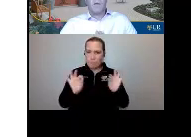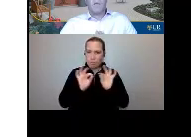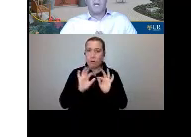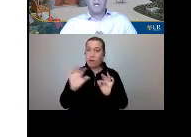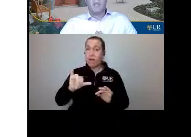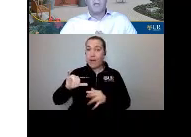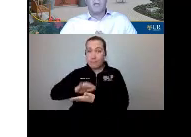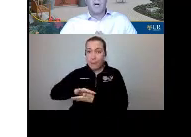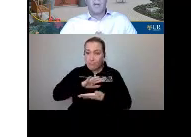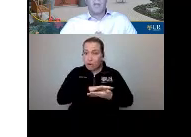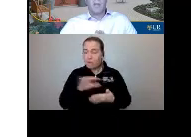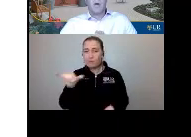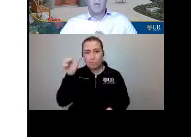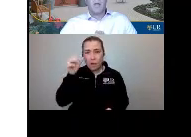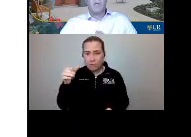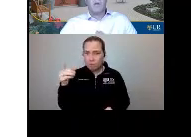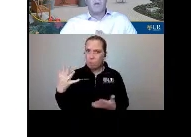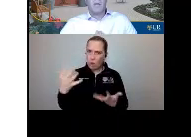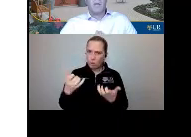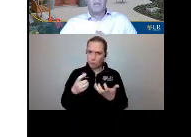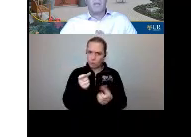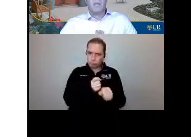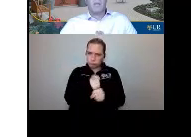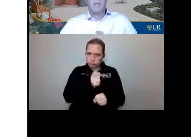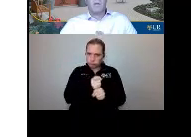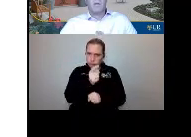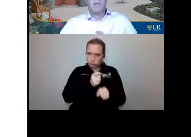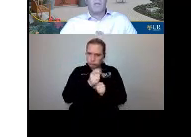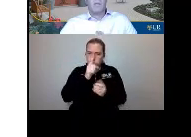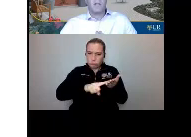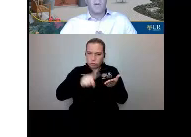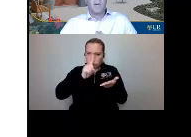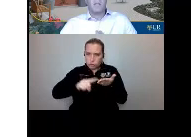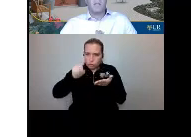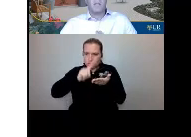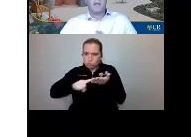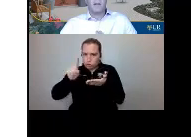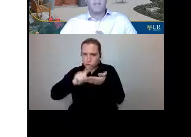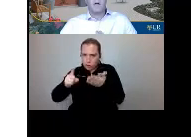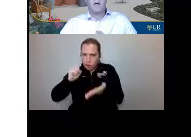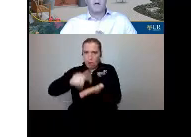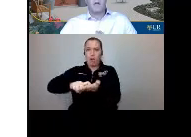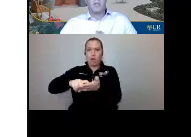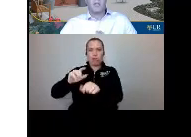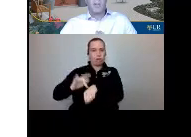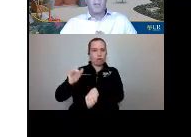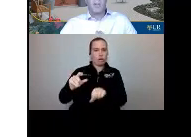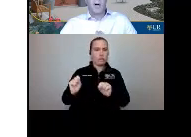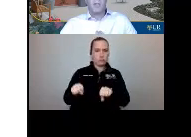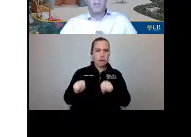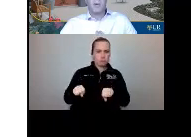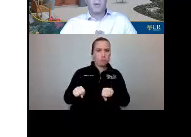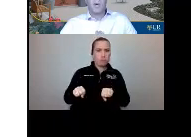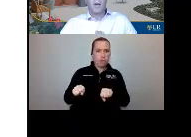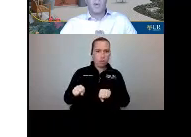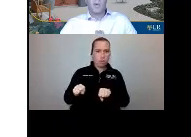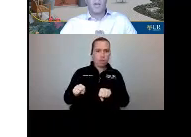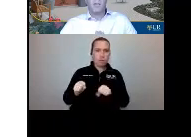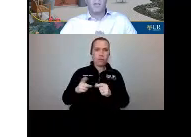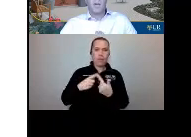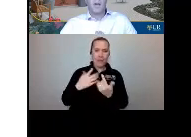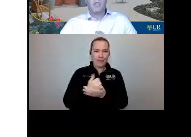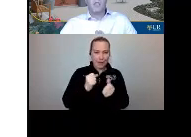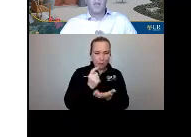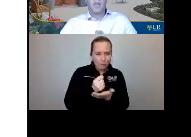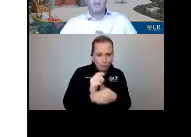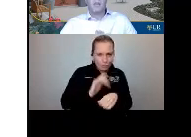want to look for changes over time. We want to identify these cancers as early and as small as possible to make them as treatable as possible. We want as